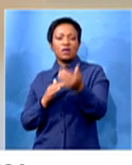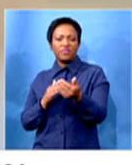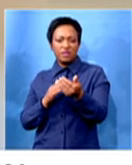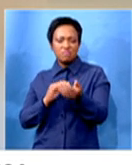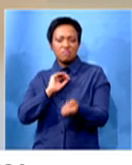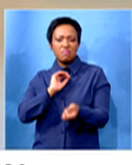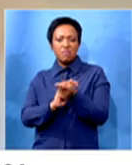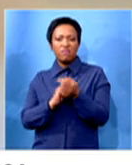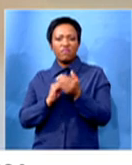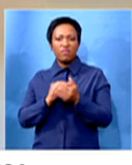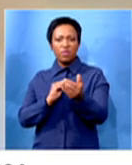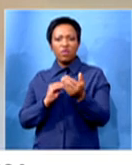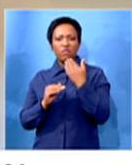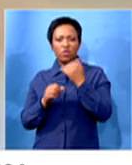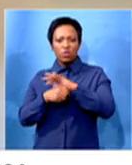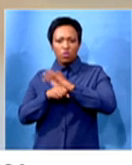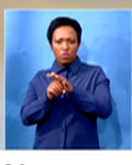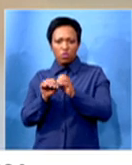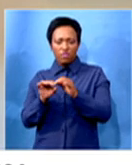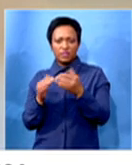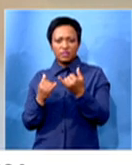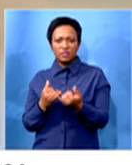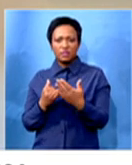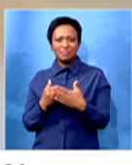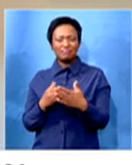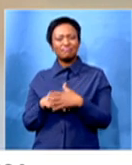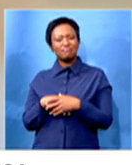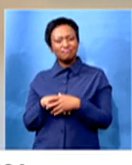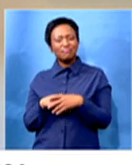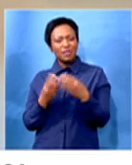long-term effects of coronavirus. That's something I